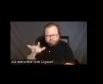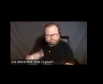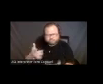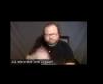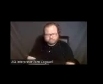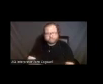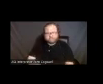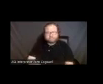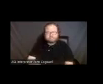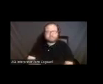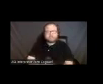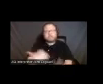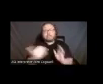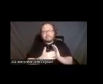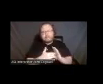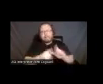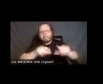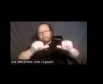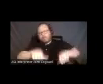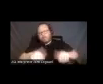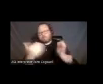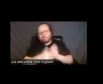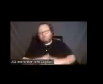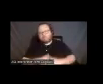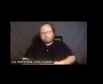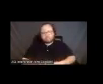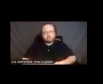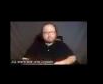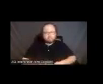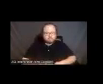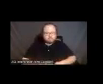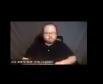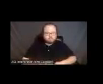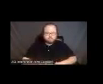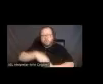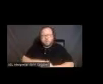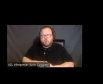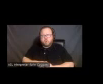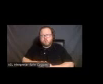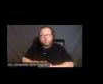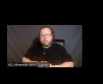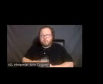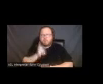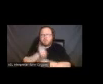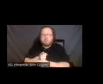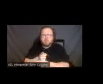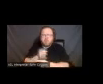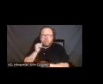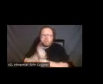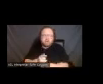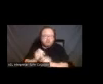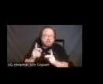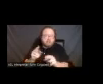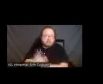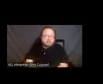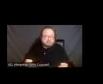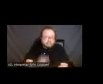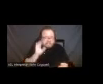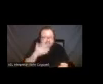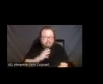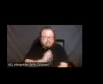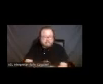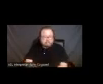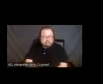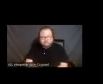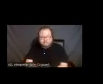It's up there now? Yes, it is. Actually, it's just showing the results. It is the right one. Okay, looks like,